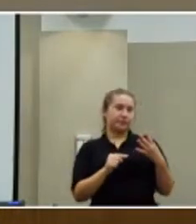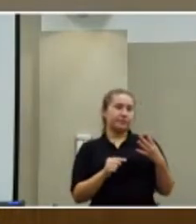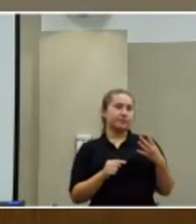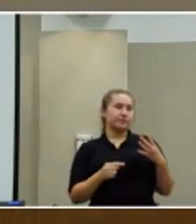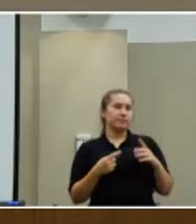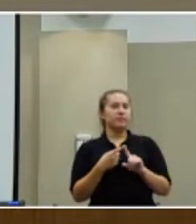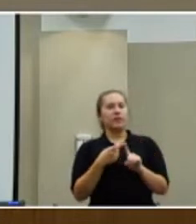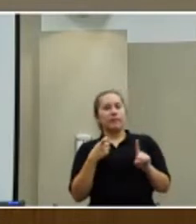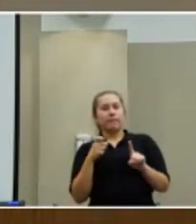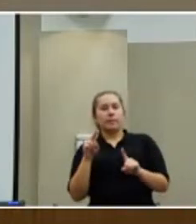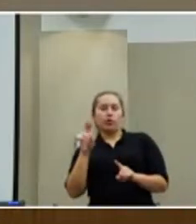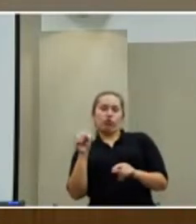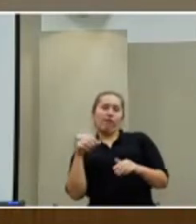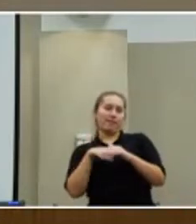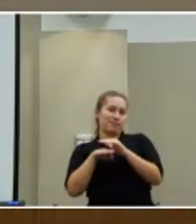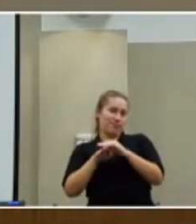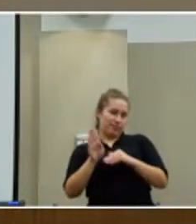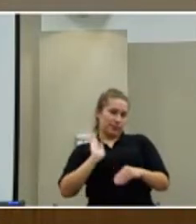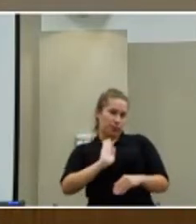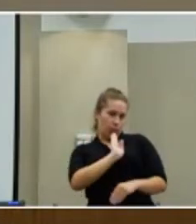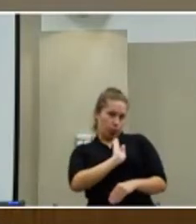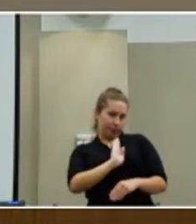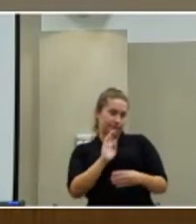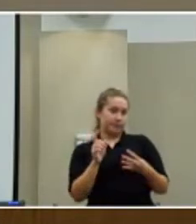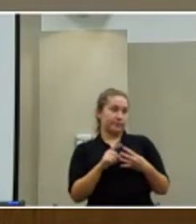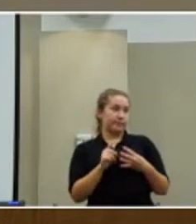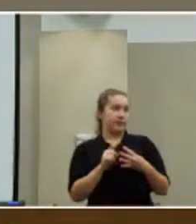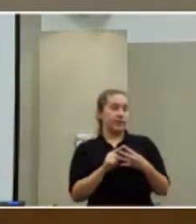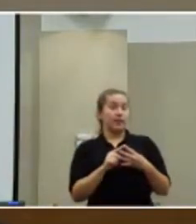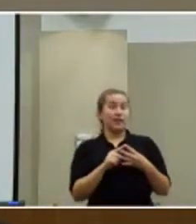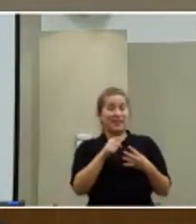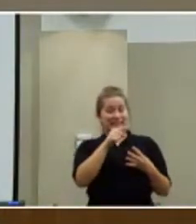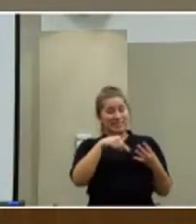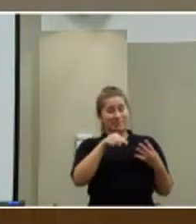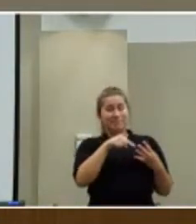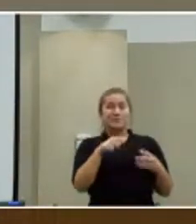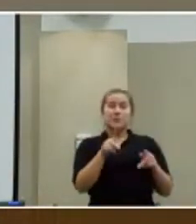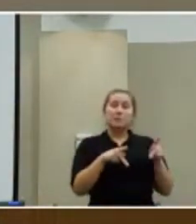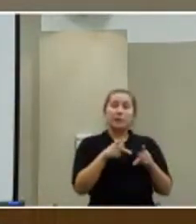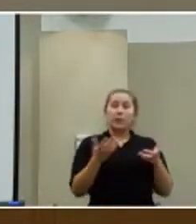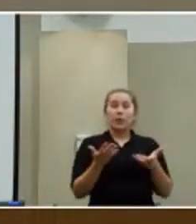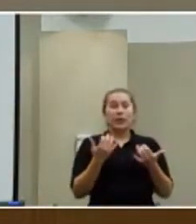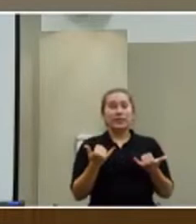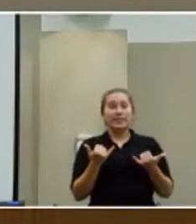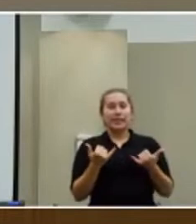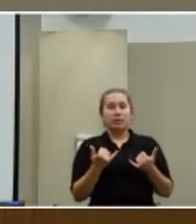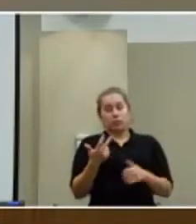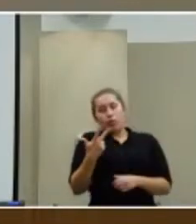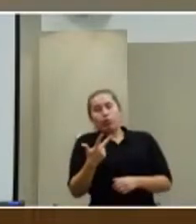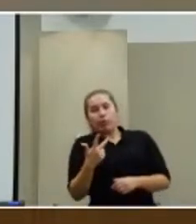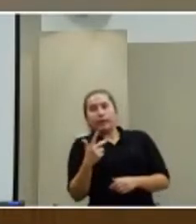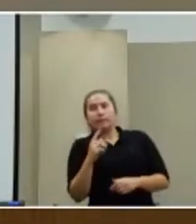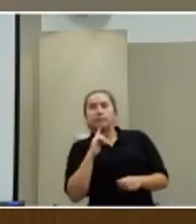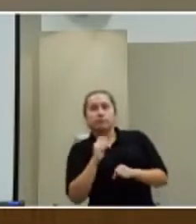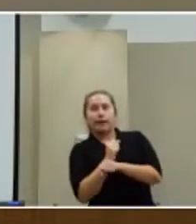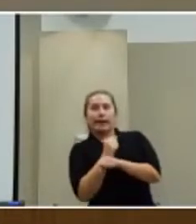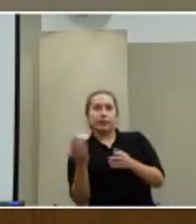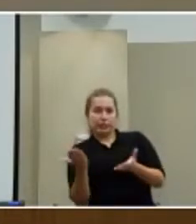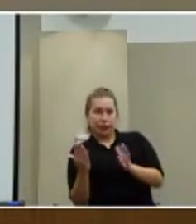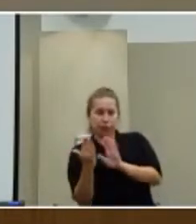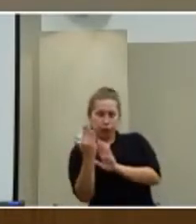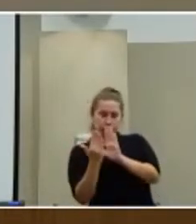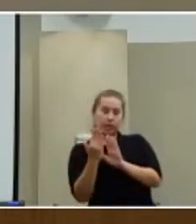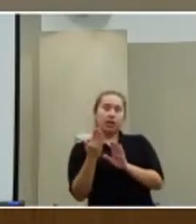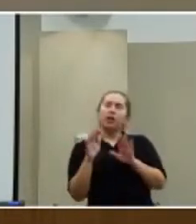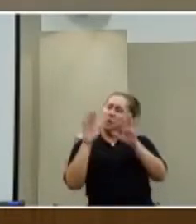from the United States Access Board. These folks who are here today, 3 of which are here, outstanding